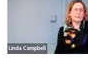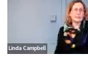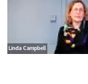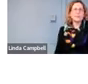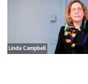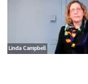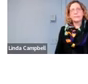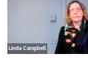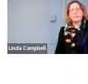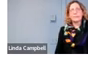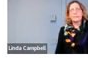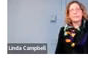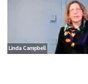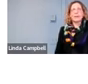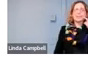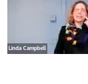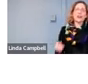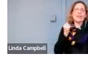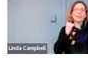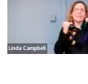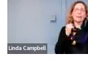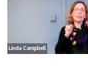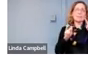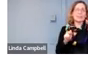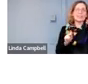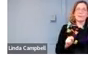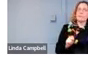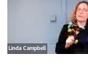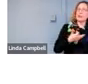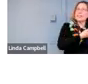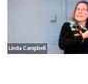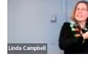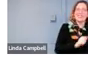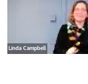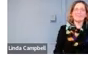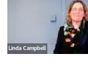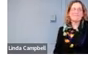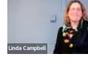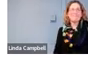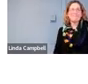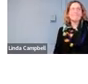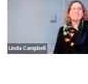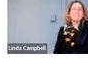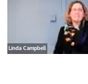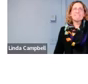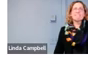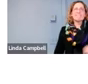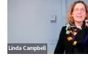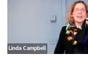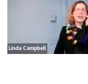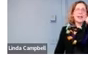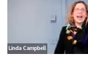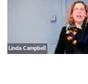Atlantic Ocean, well, we see a lot of familiar species right here.